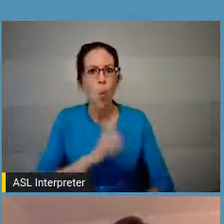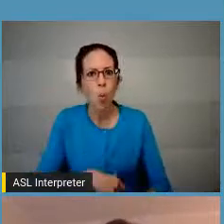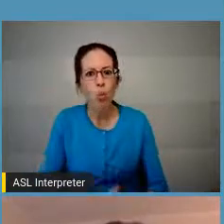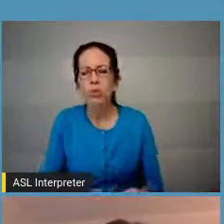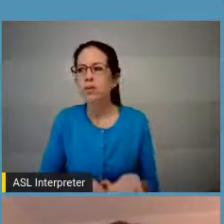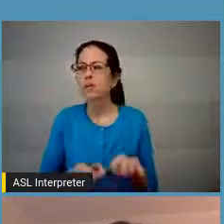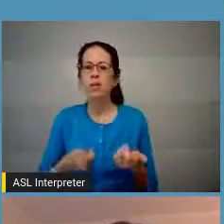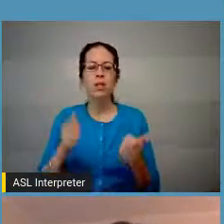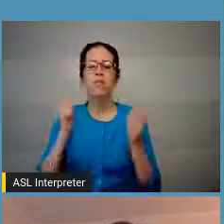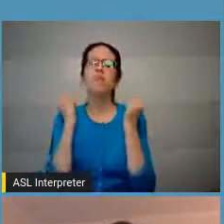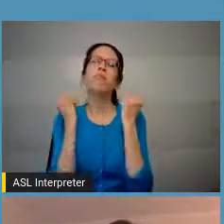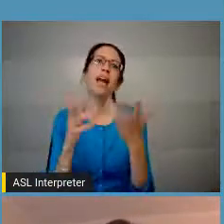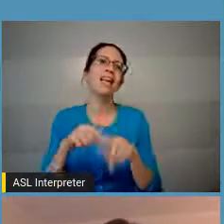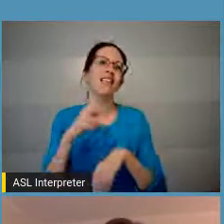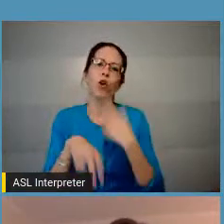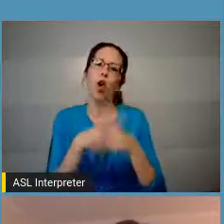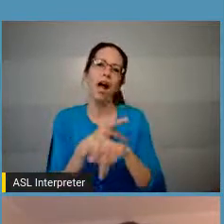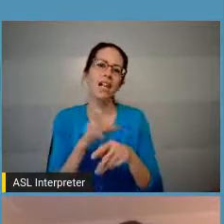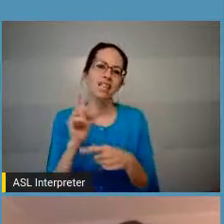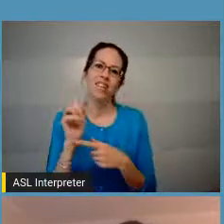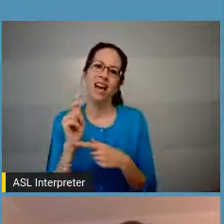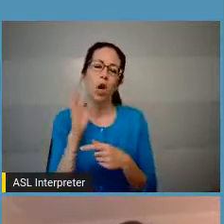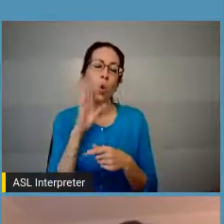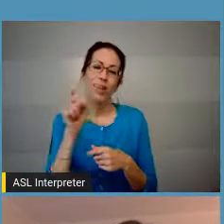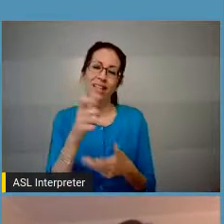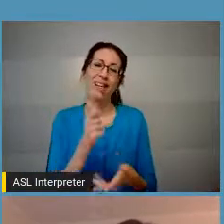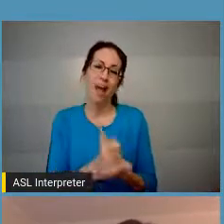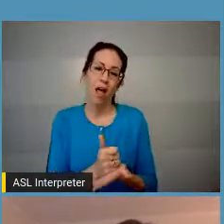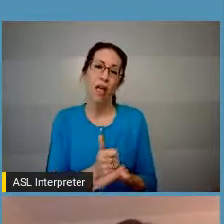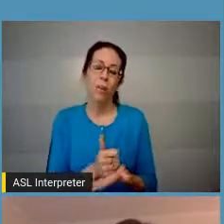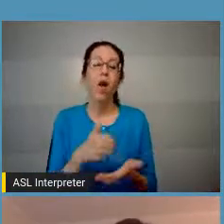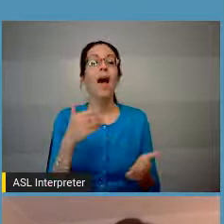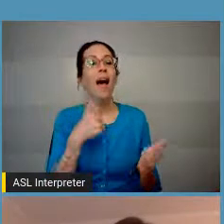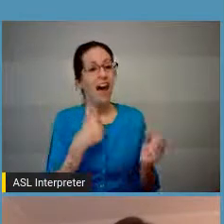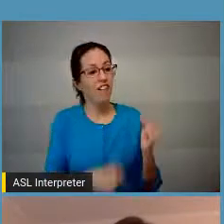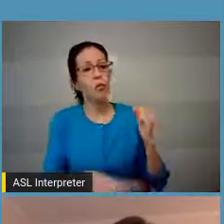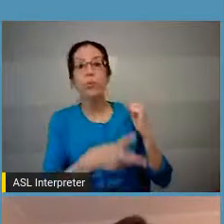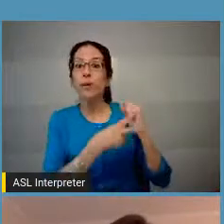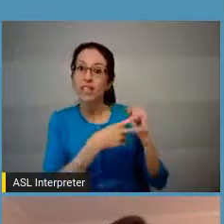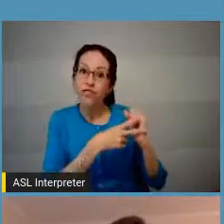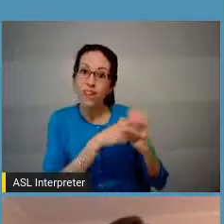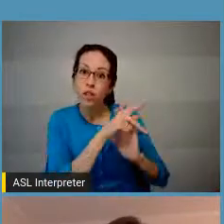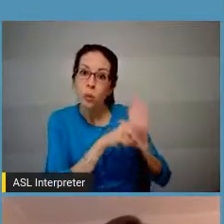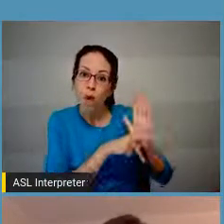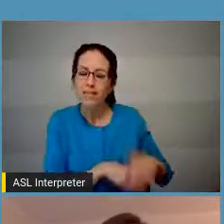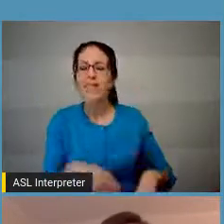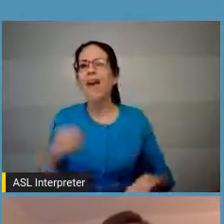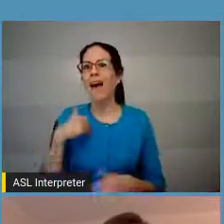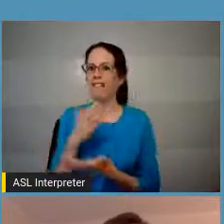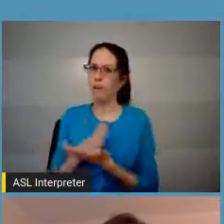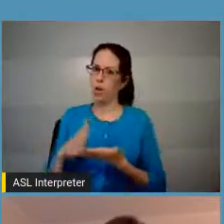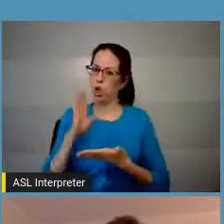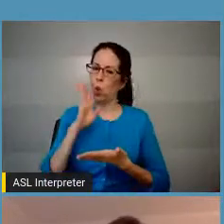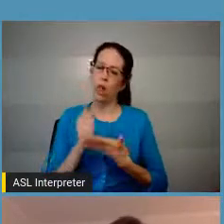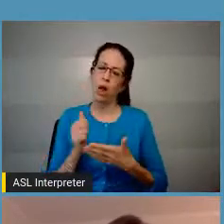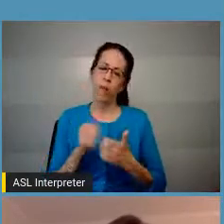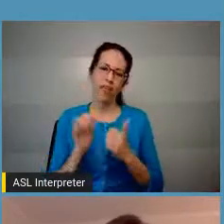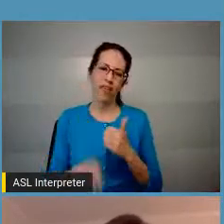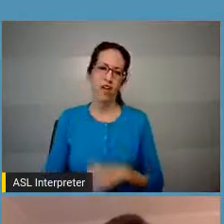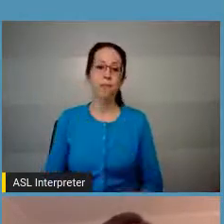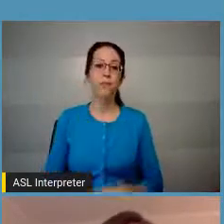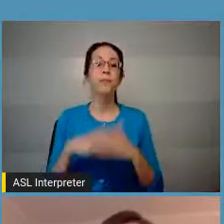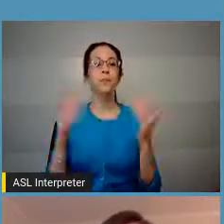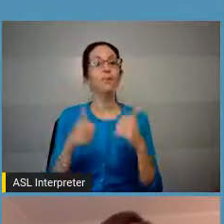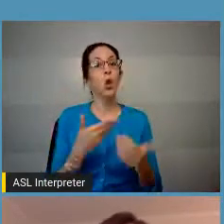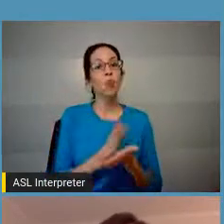help. So having a preservation policy and having a budget can help with that. Rights and reproductions,